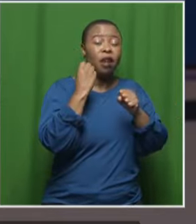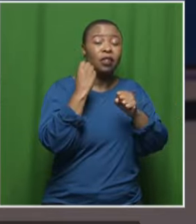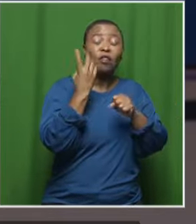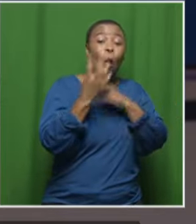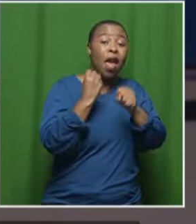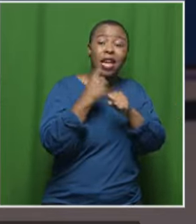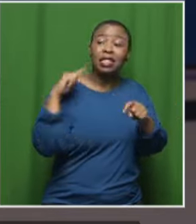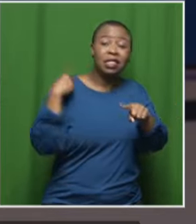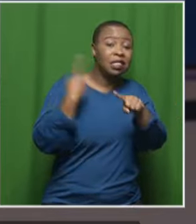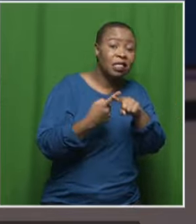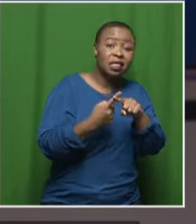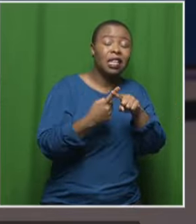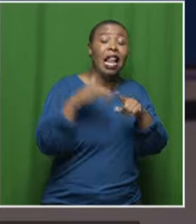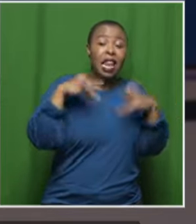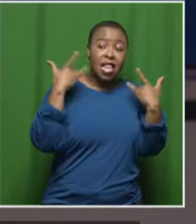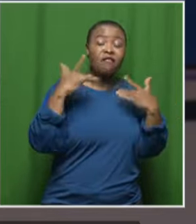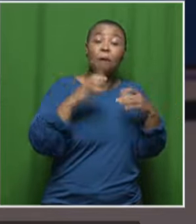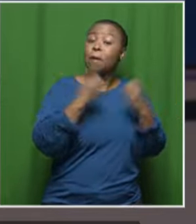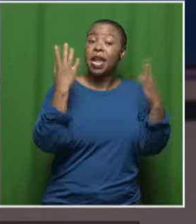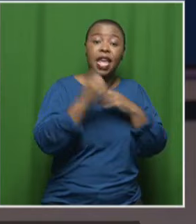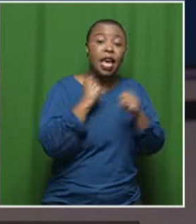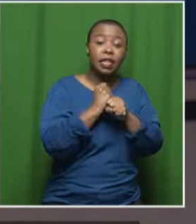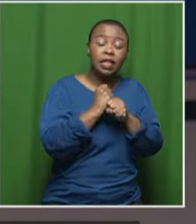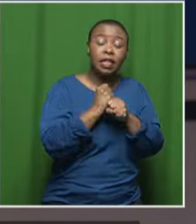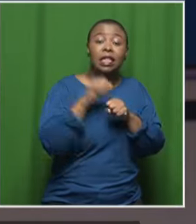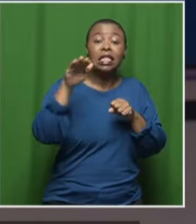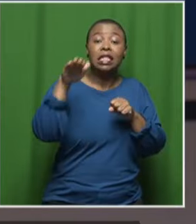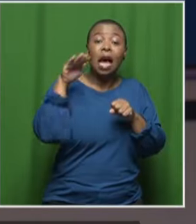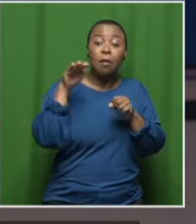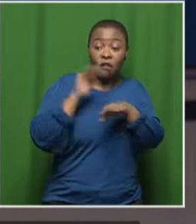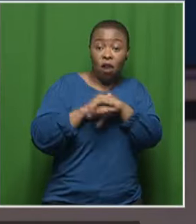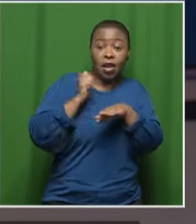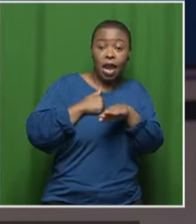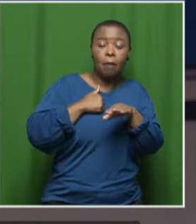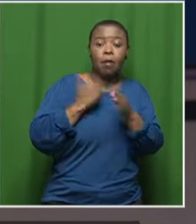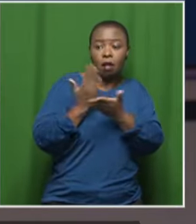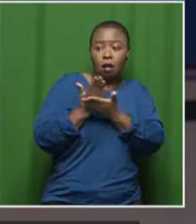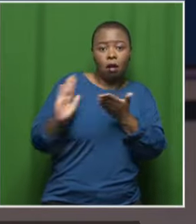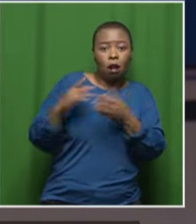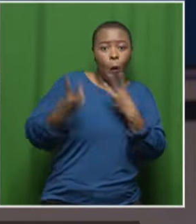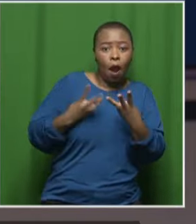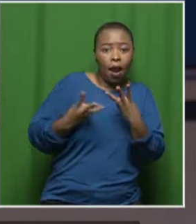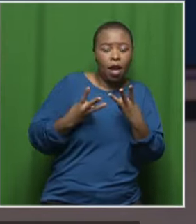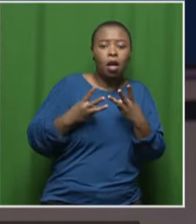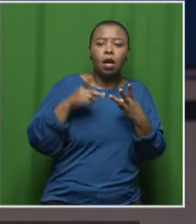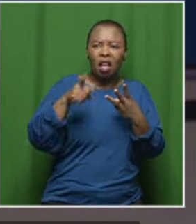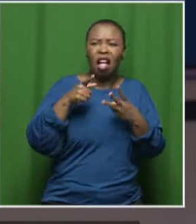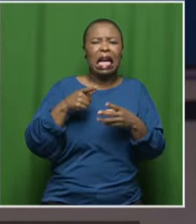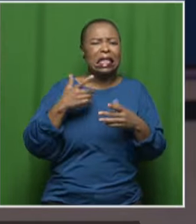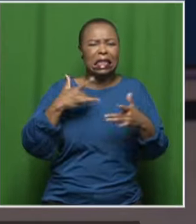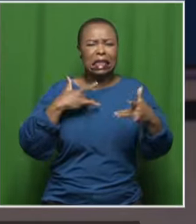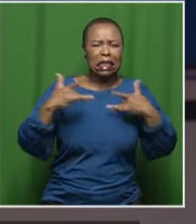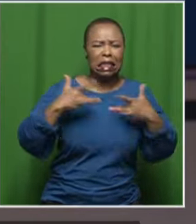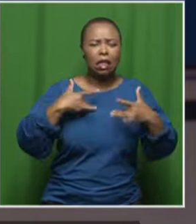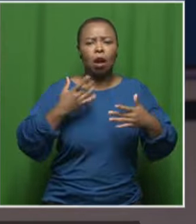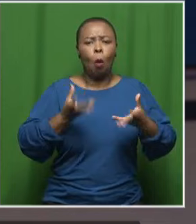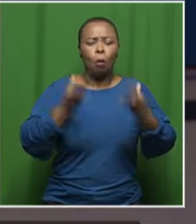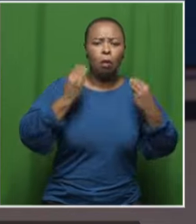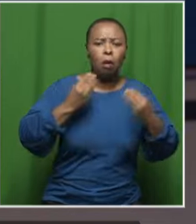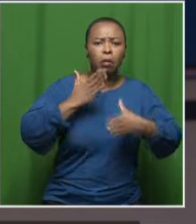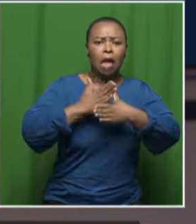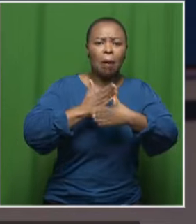My friends in Zambia, when they are retrenched, they don't agonize about getting another job. They think of